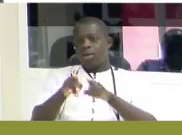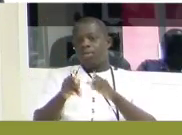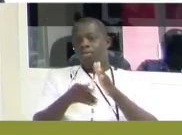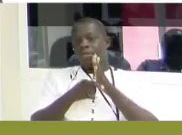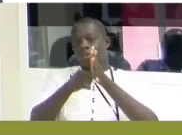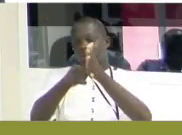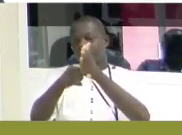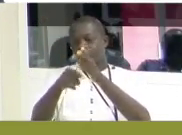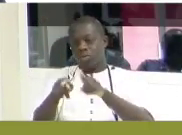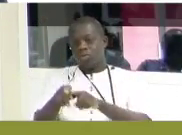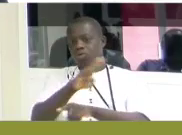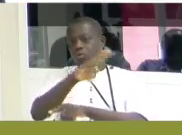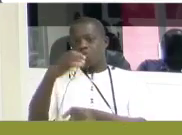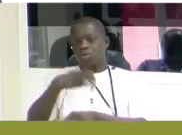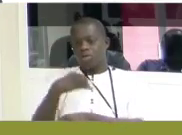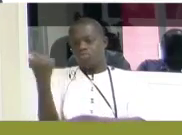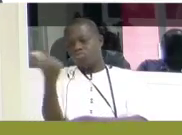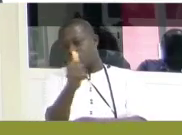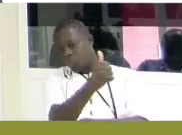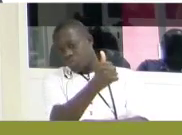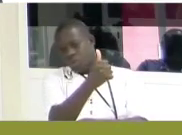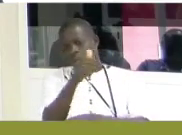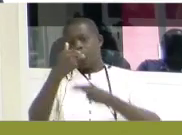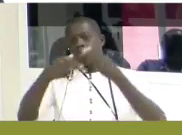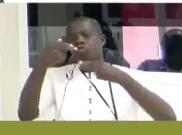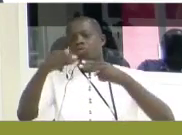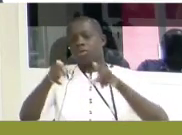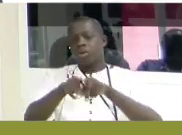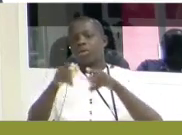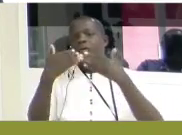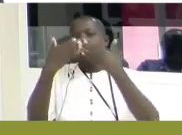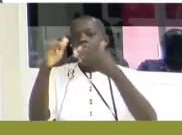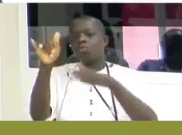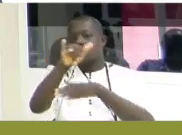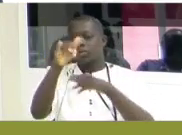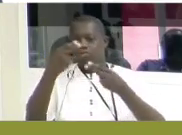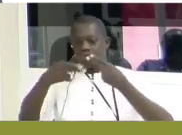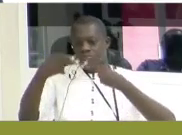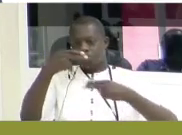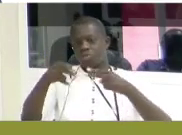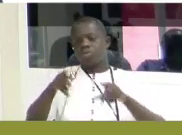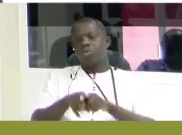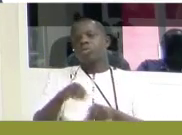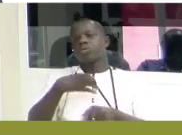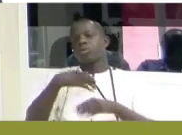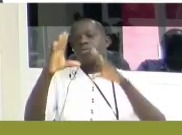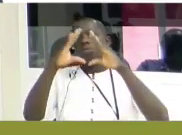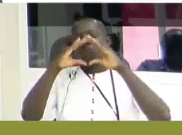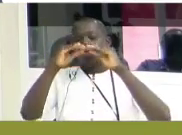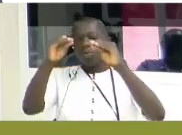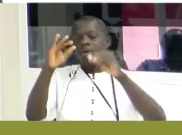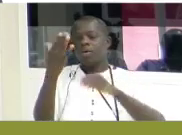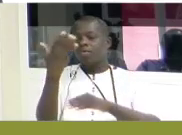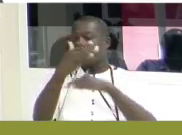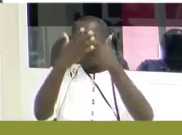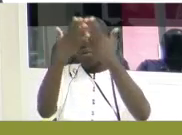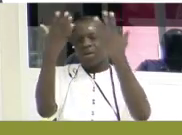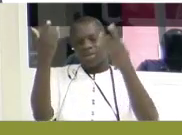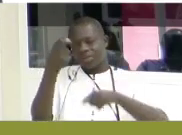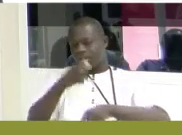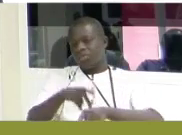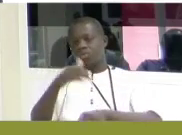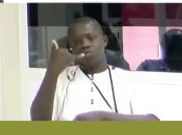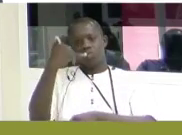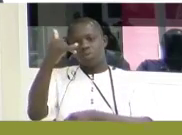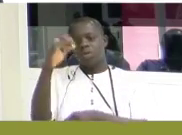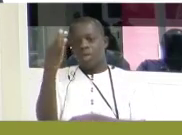stories. Tell us the stories that you are about to publish. But during our time, we will refuse it. Severally, they will call, we said no. As long as the